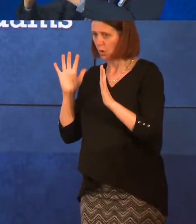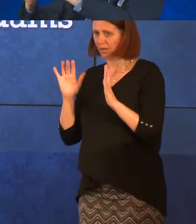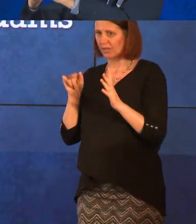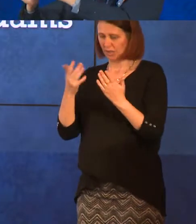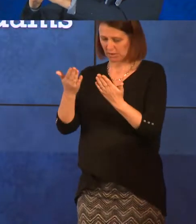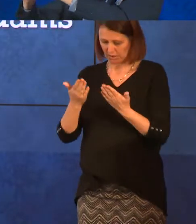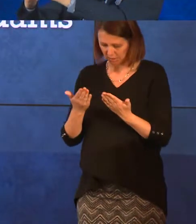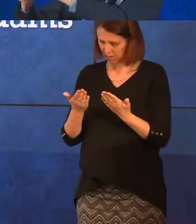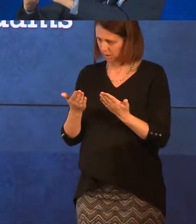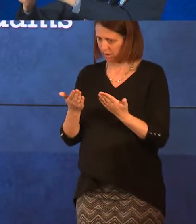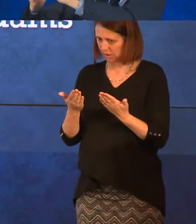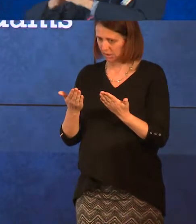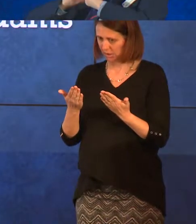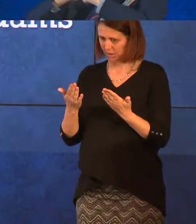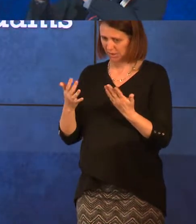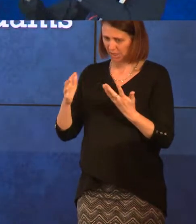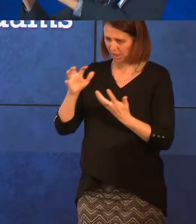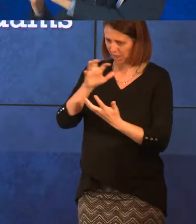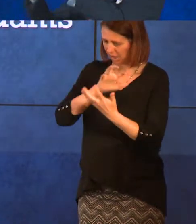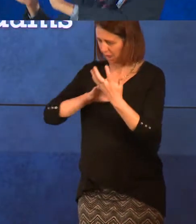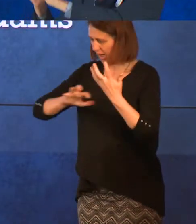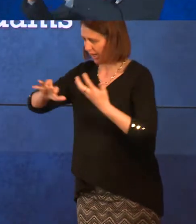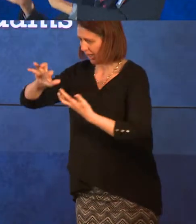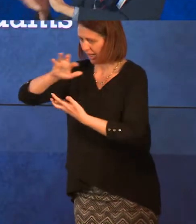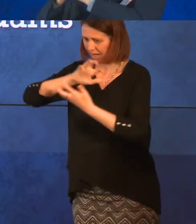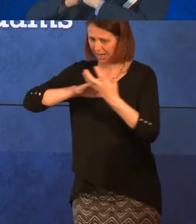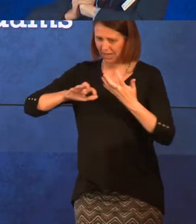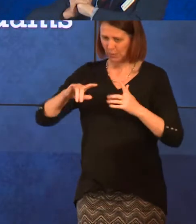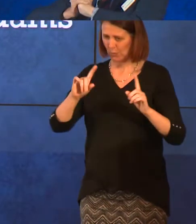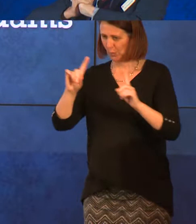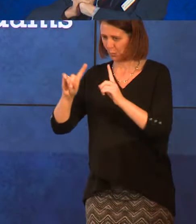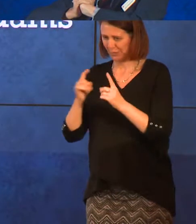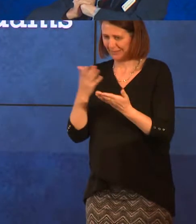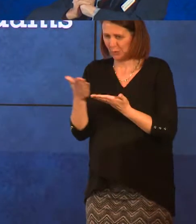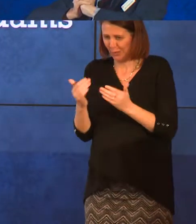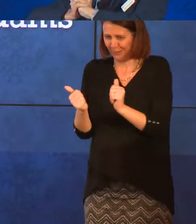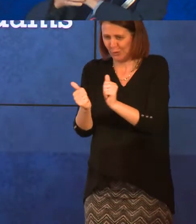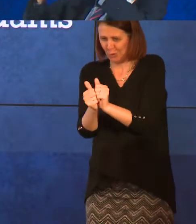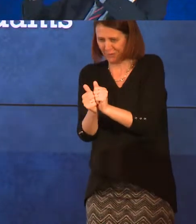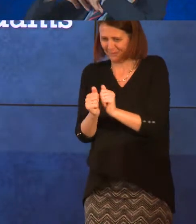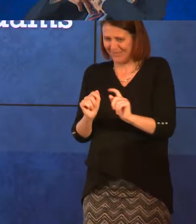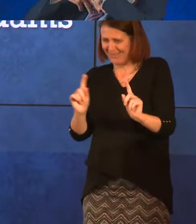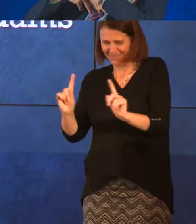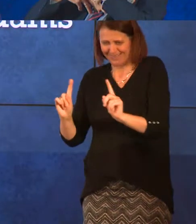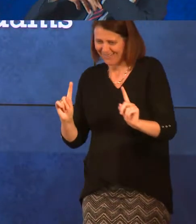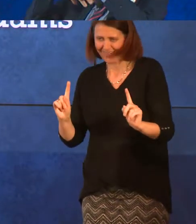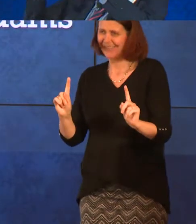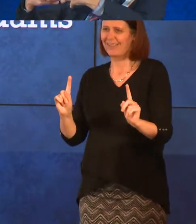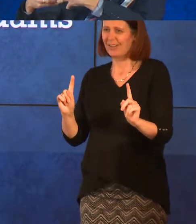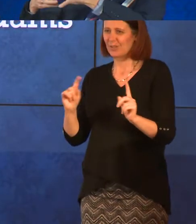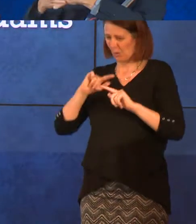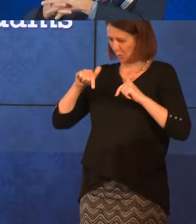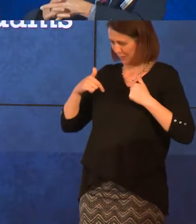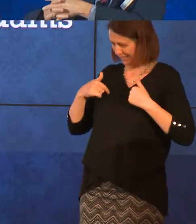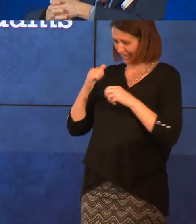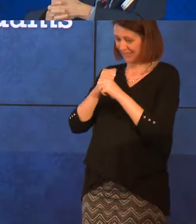bizarre kind of amalgam in what is the kind of service agreement arena. So we, as a